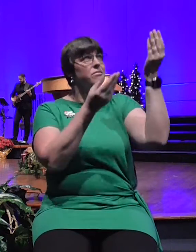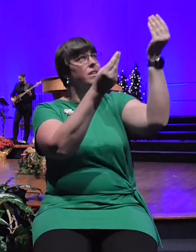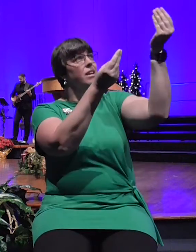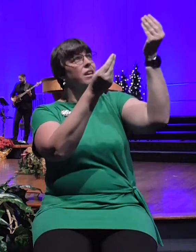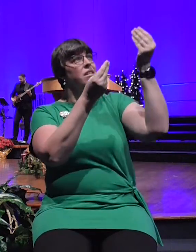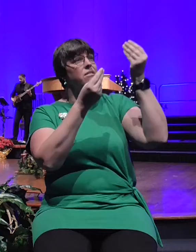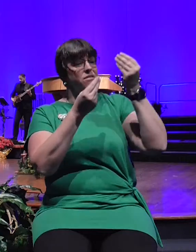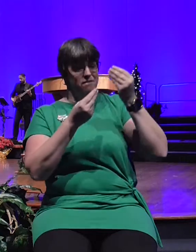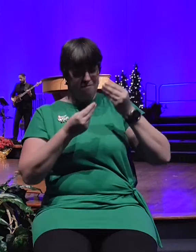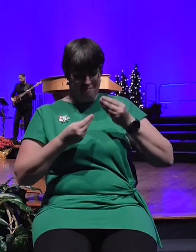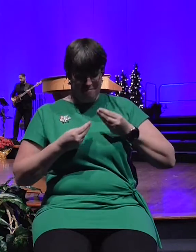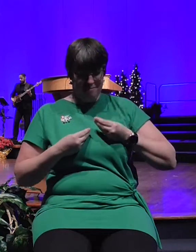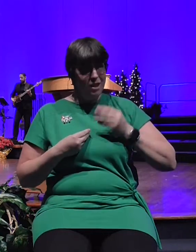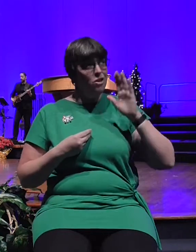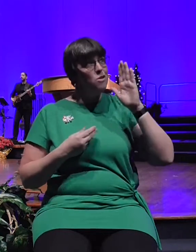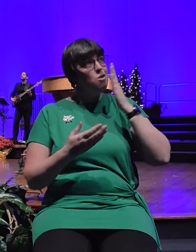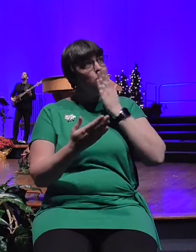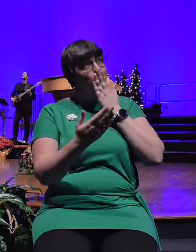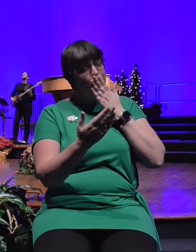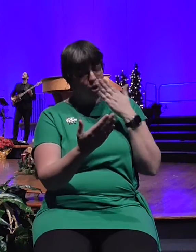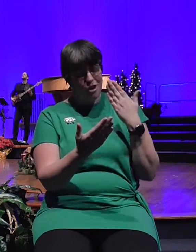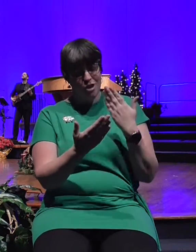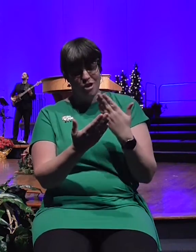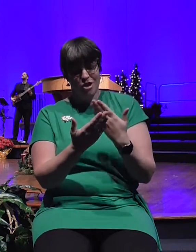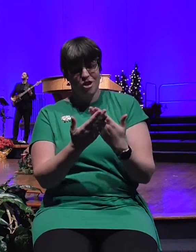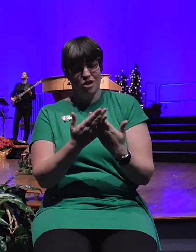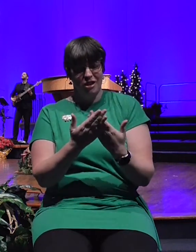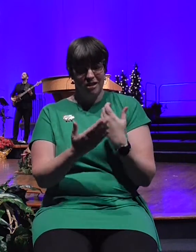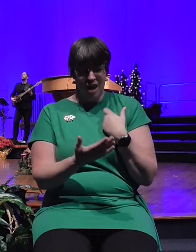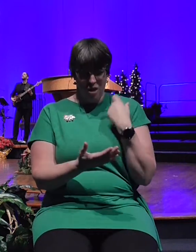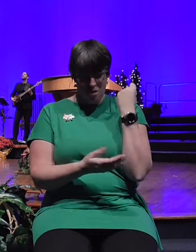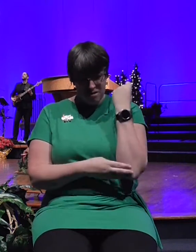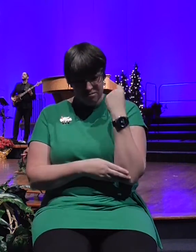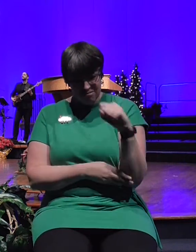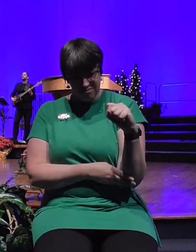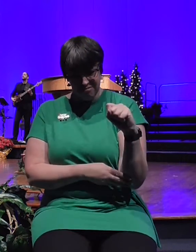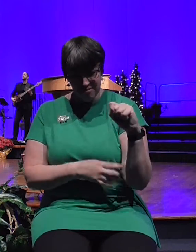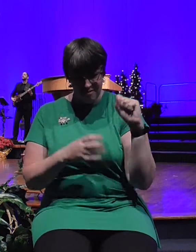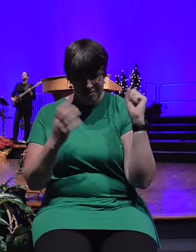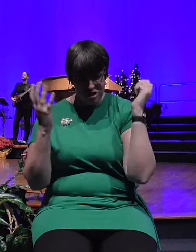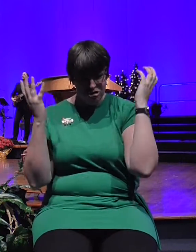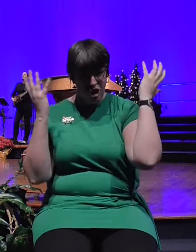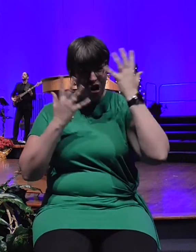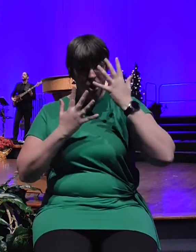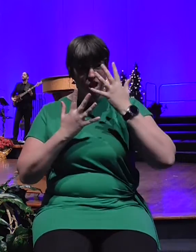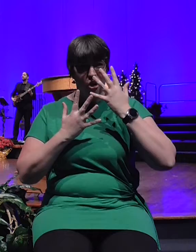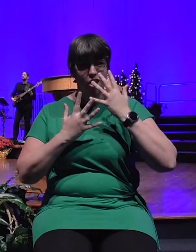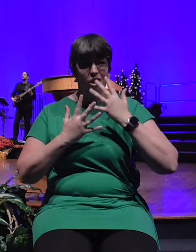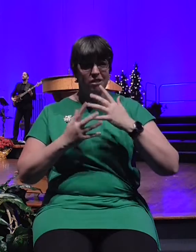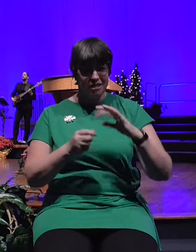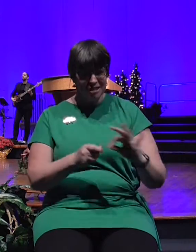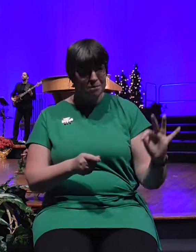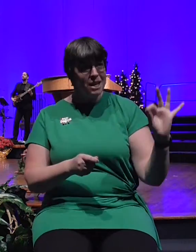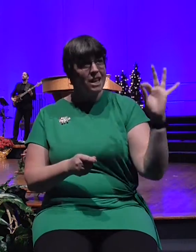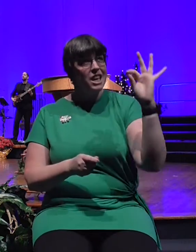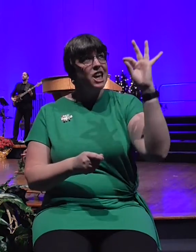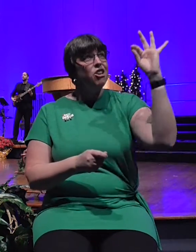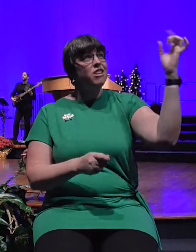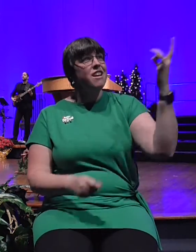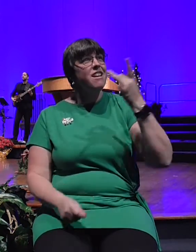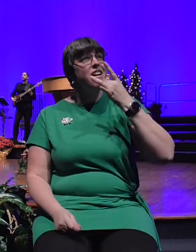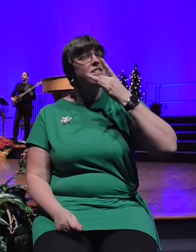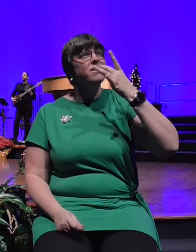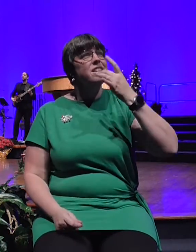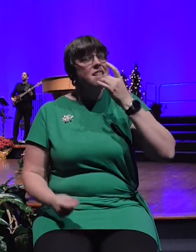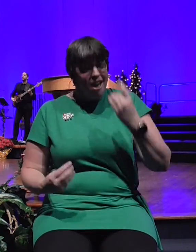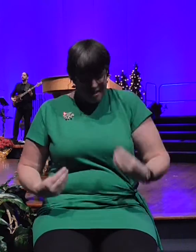Give of your goodness, conquer the darkness, Spirit of